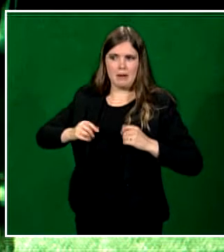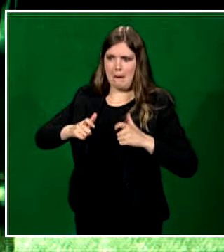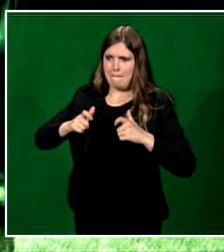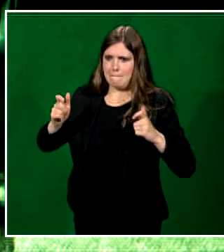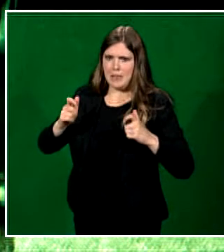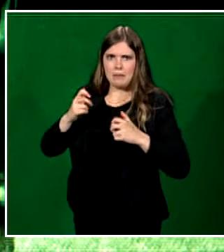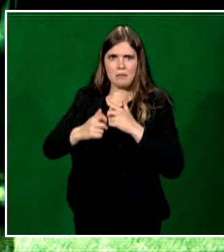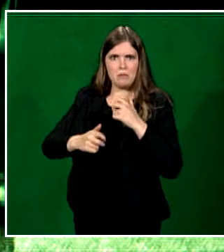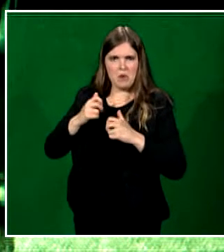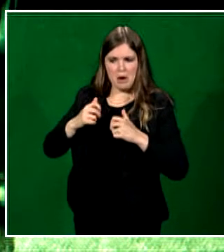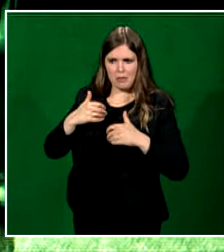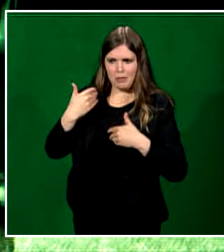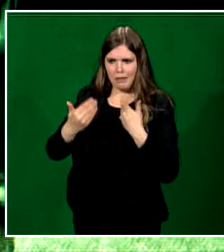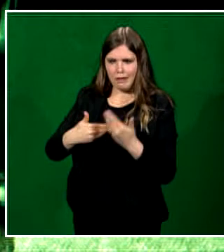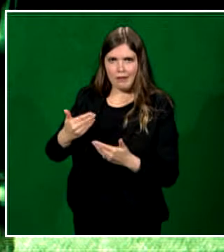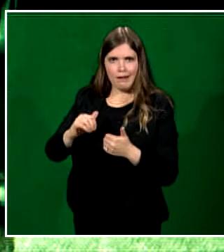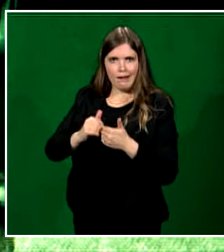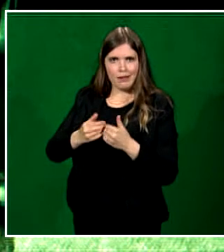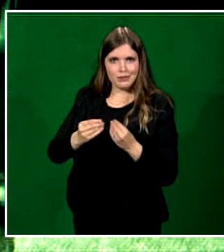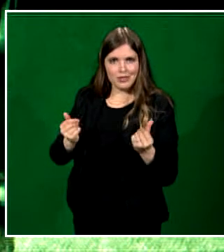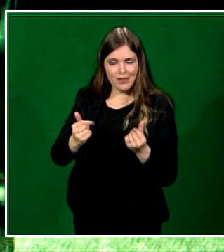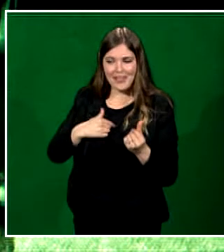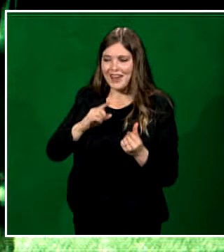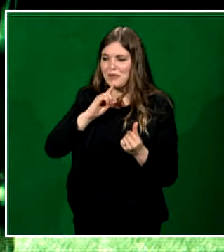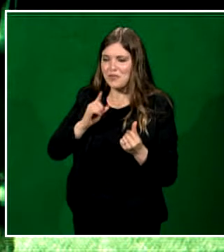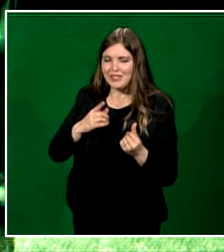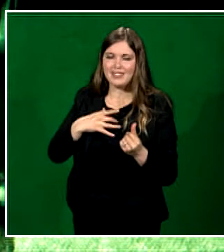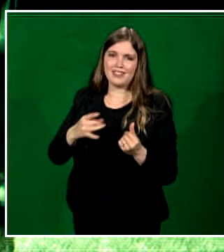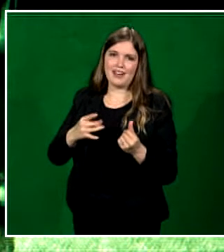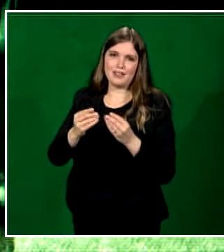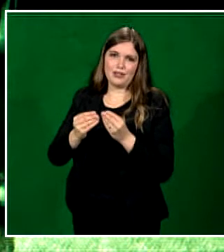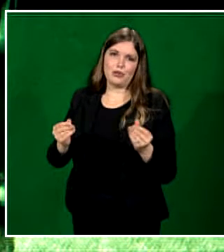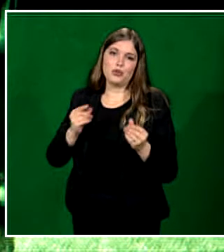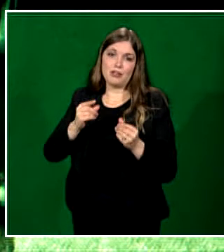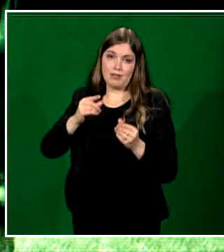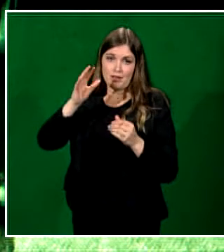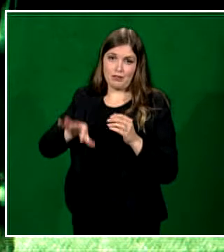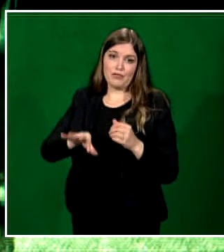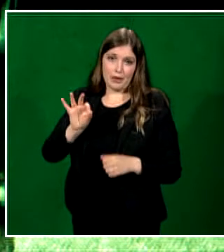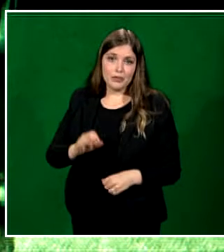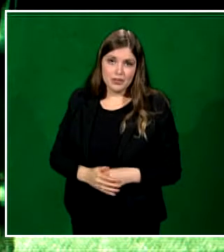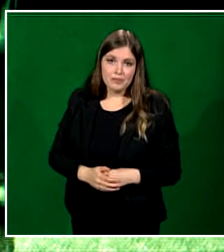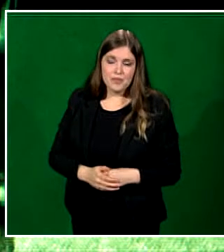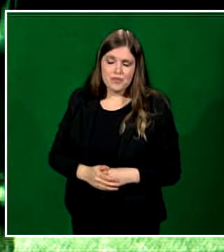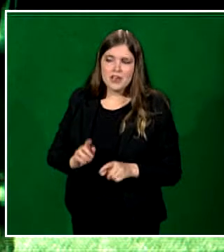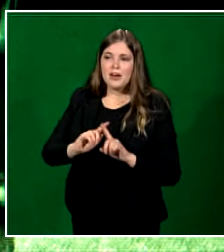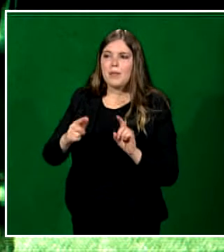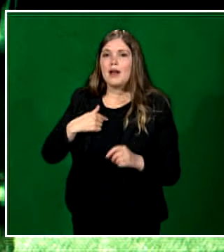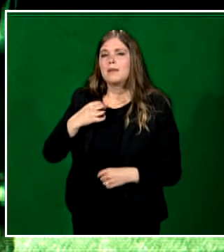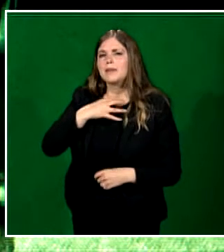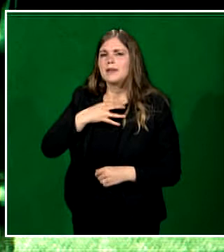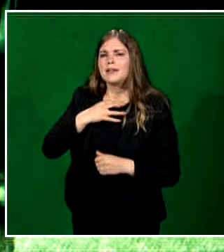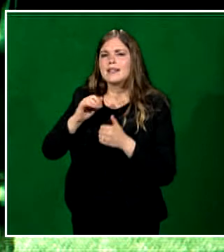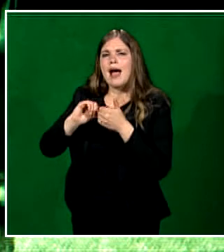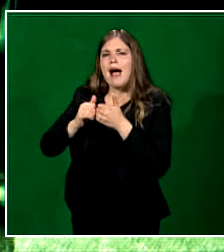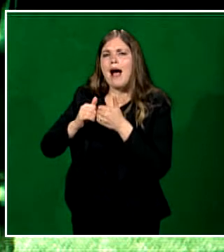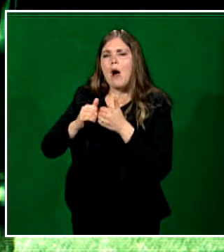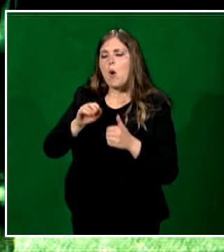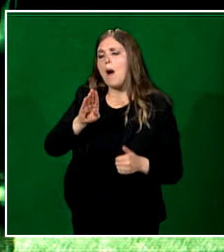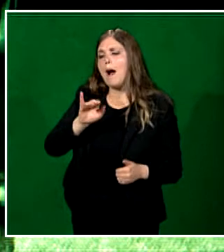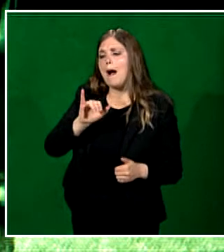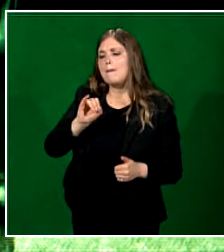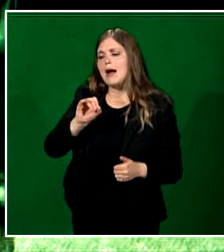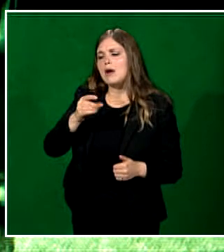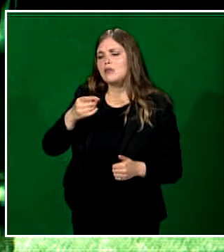problem. And I really like the solution that you've come to. I'm wondering how biodegradable